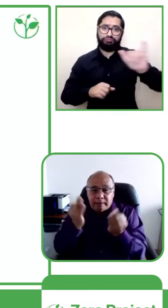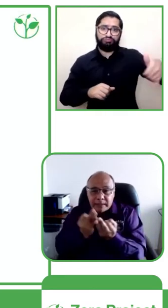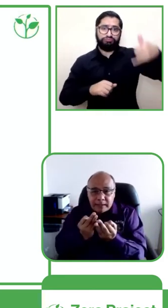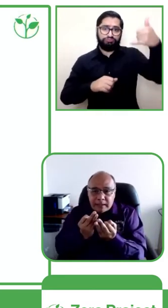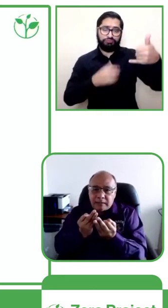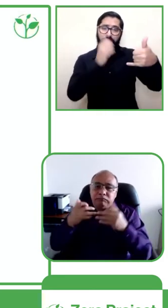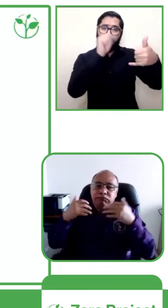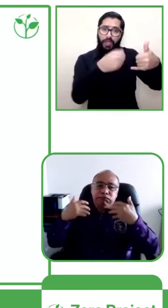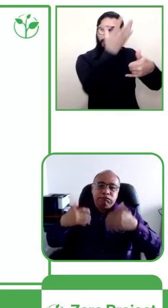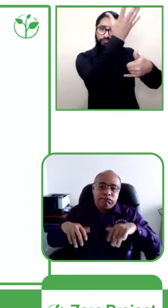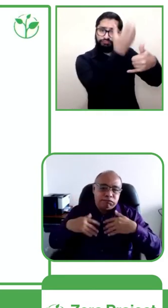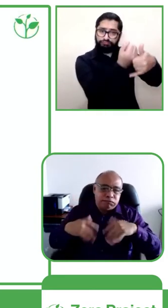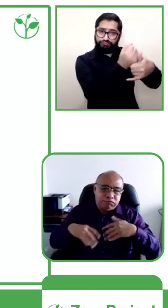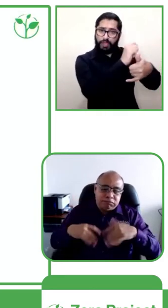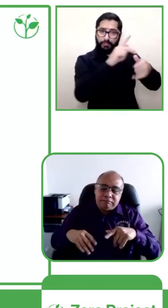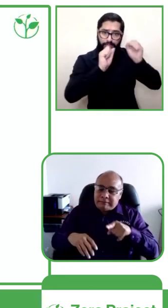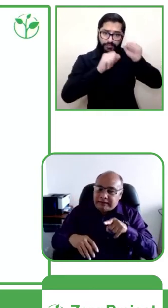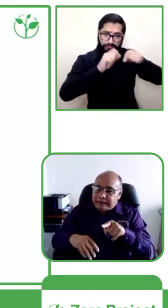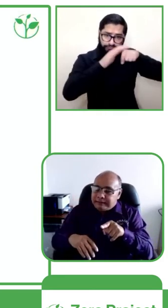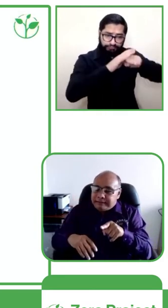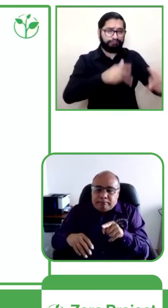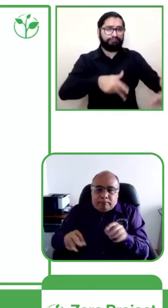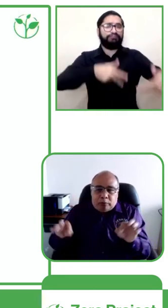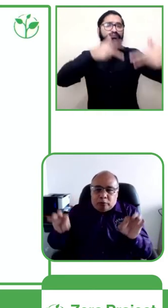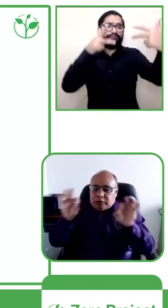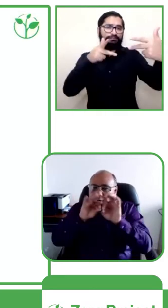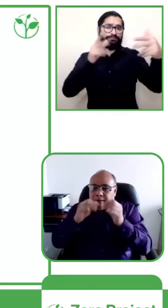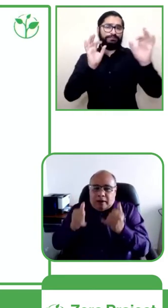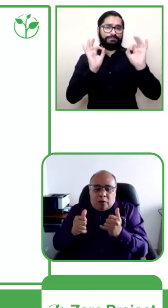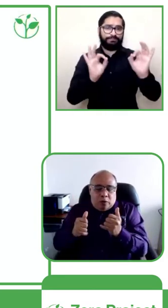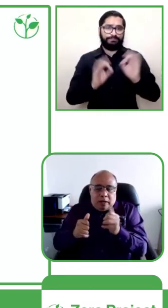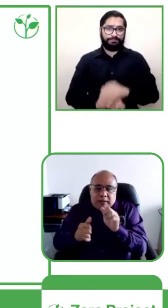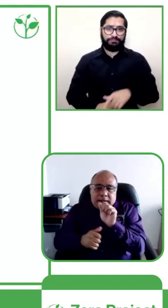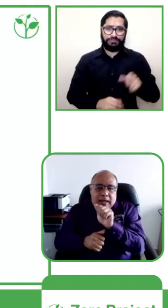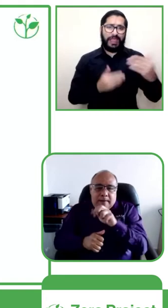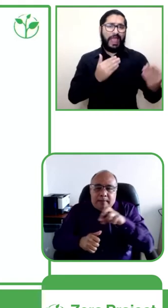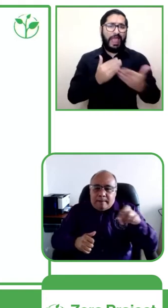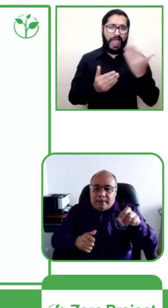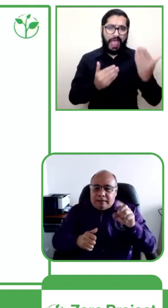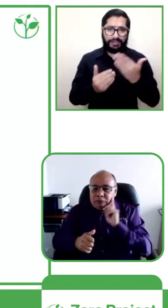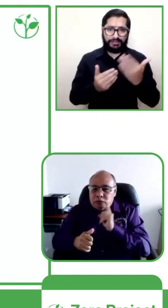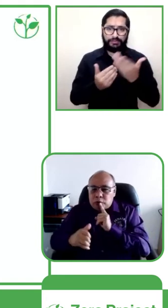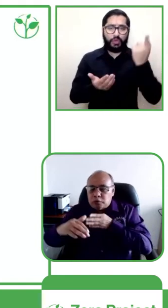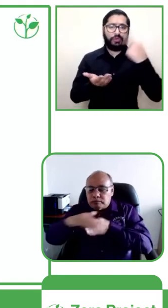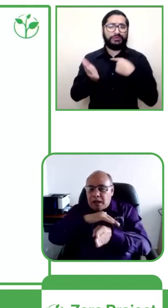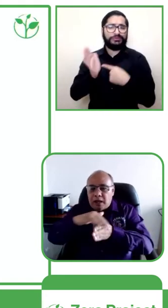they download on their phones, and then they can have remote interpretation